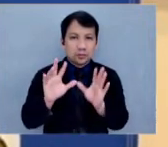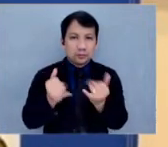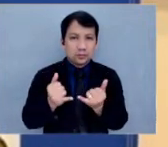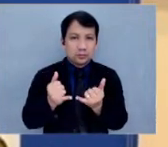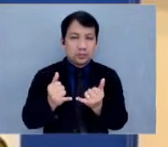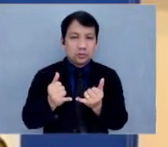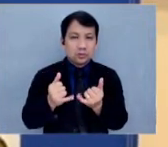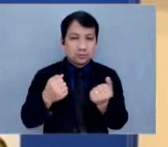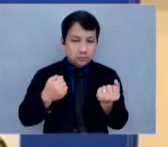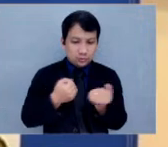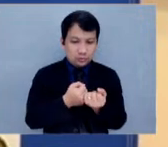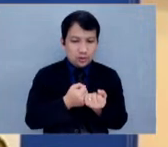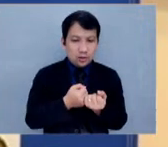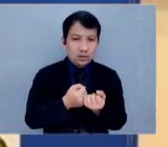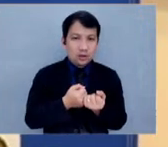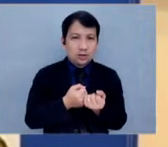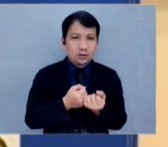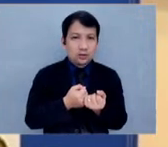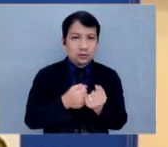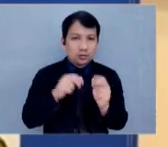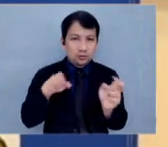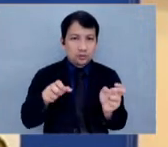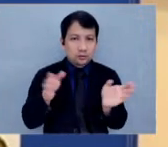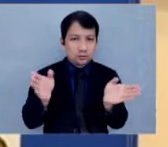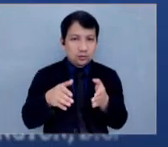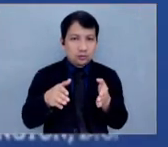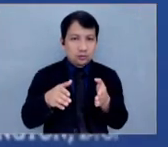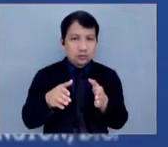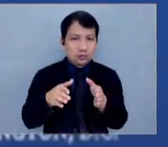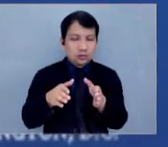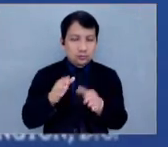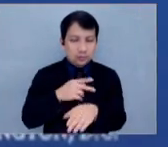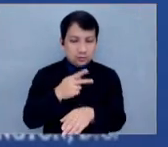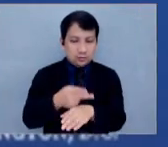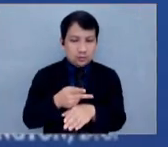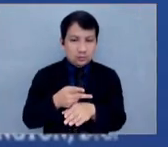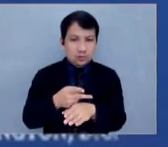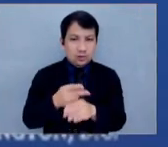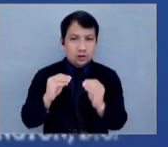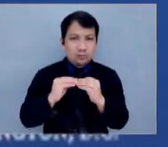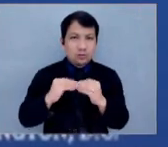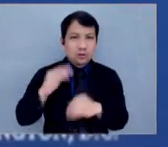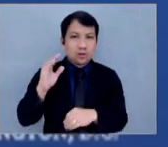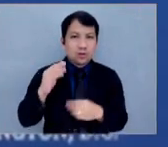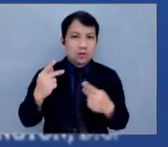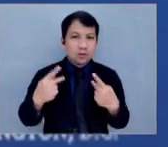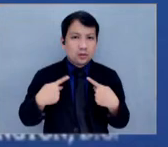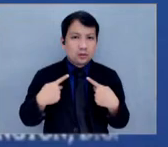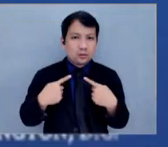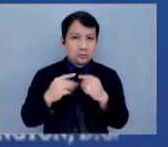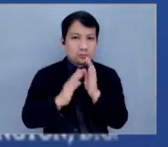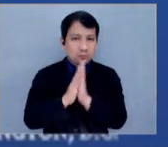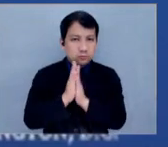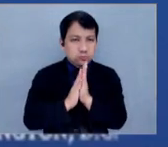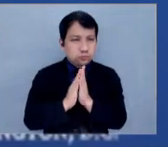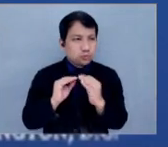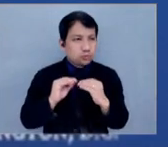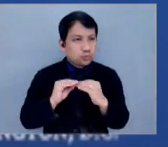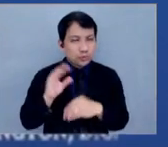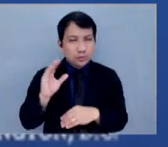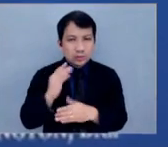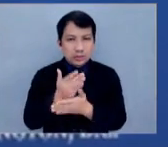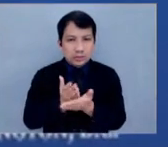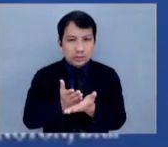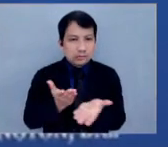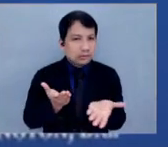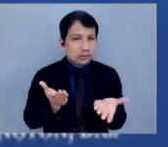supplying these small nuclear power plants. The more exciting part of the